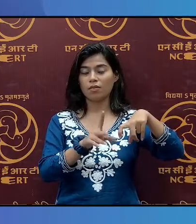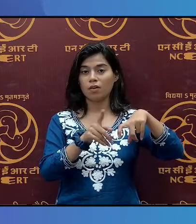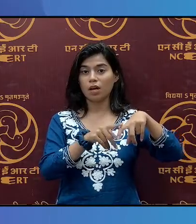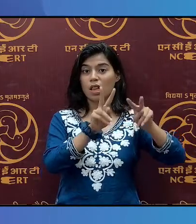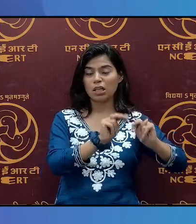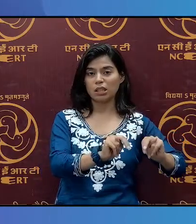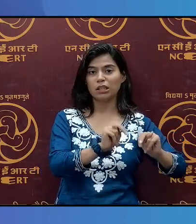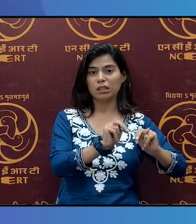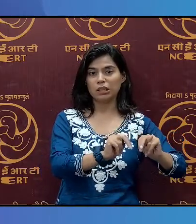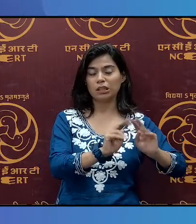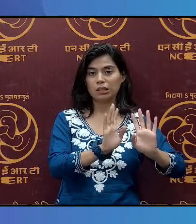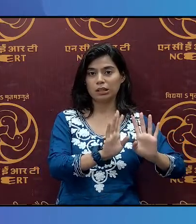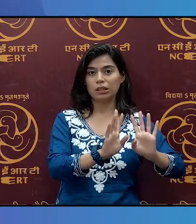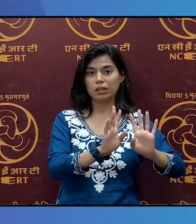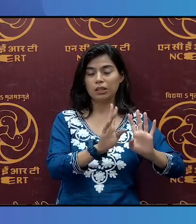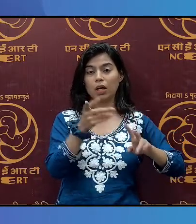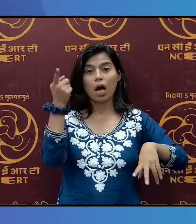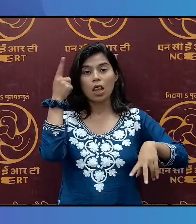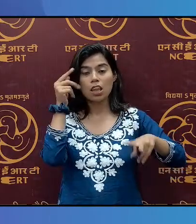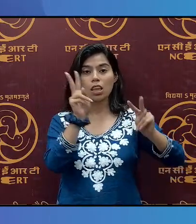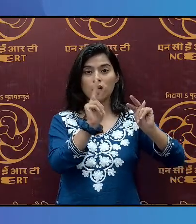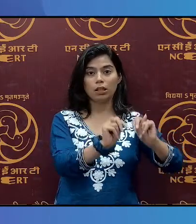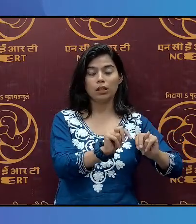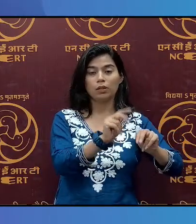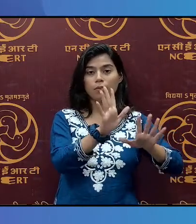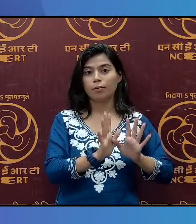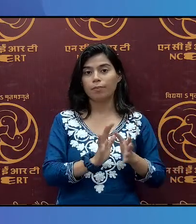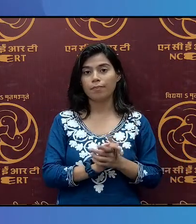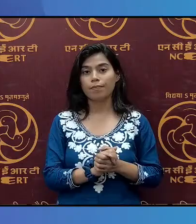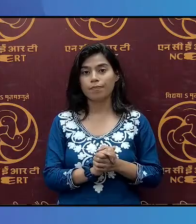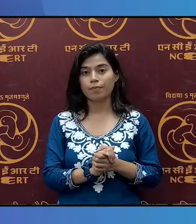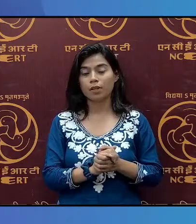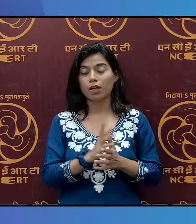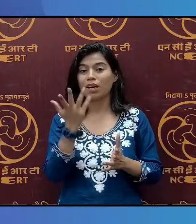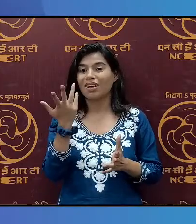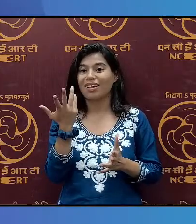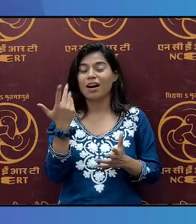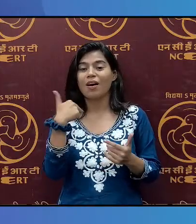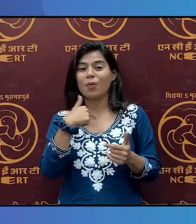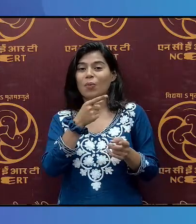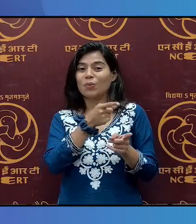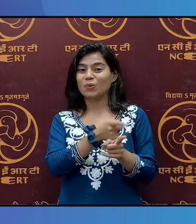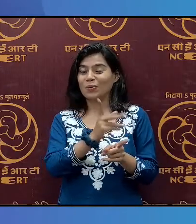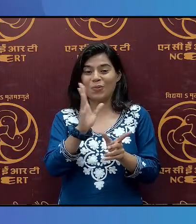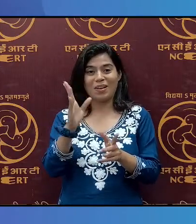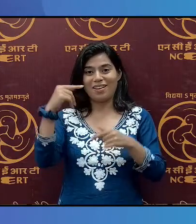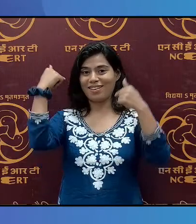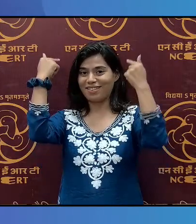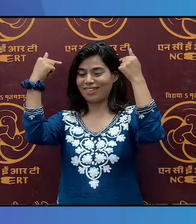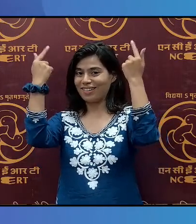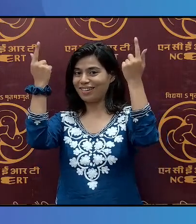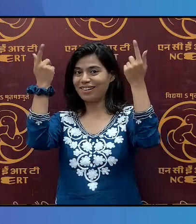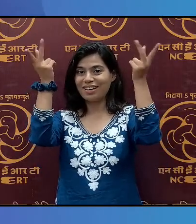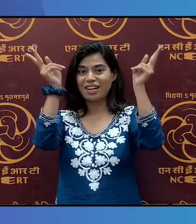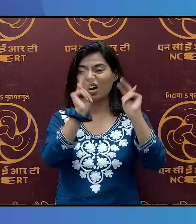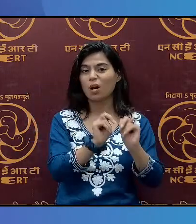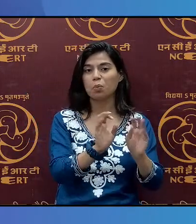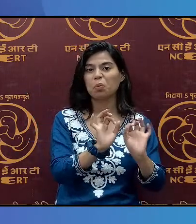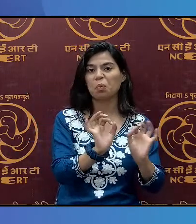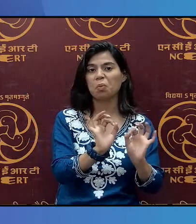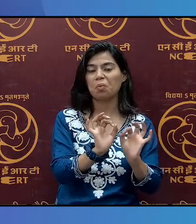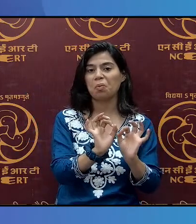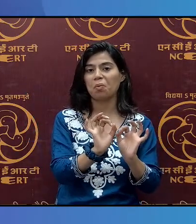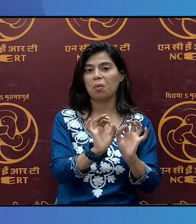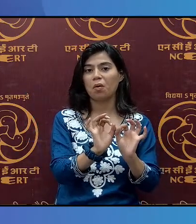of the cheetah. The need of the cheetah was to have its food, but The deer, the deer's